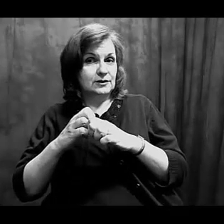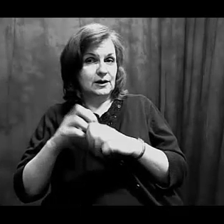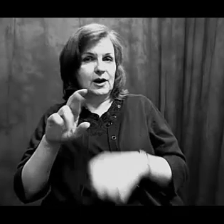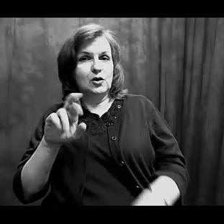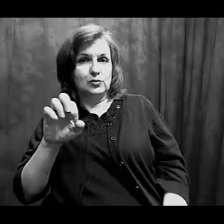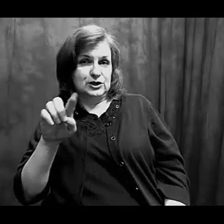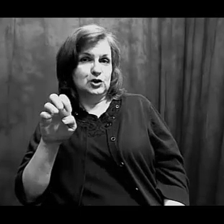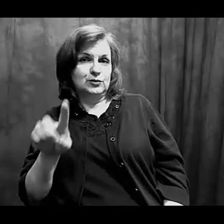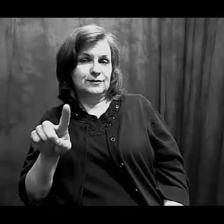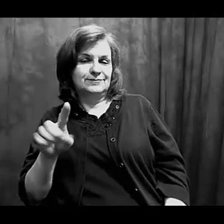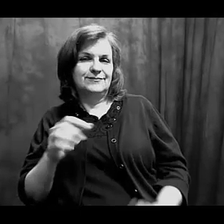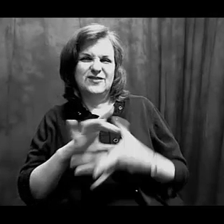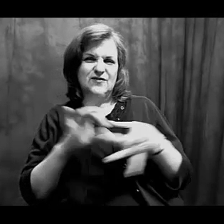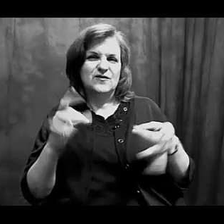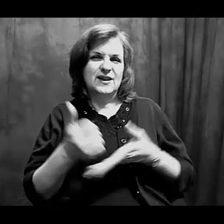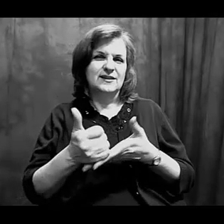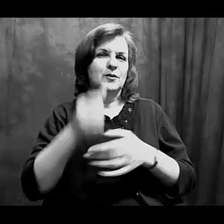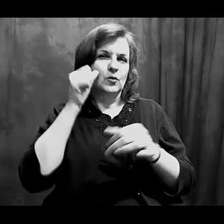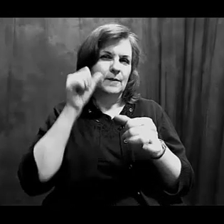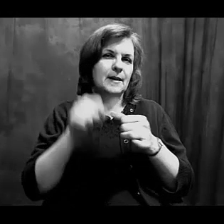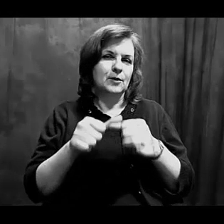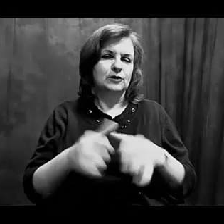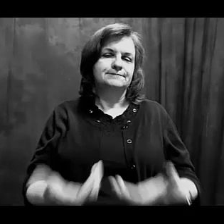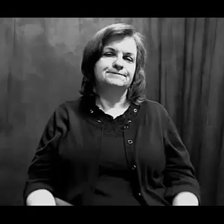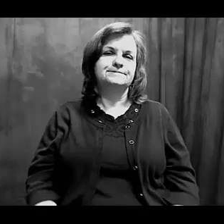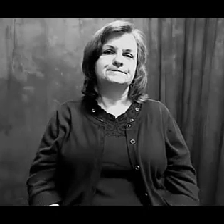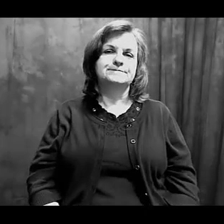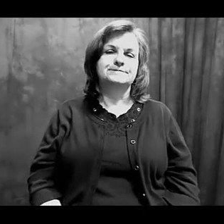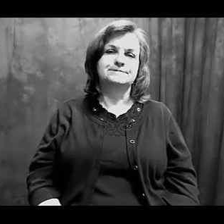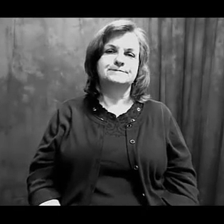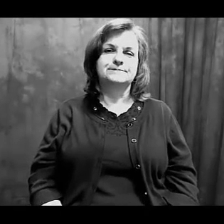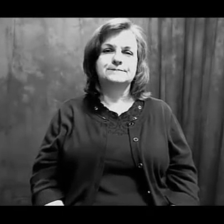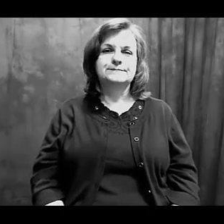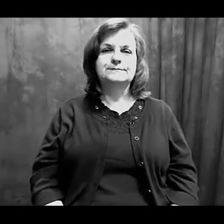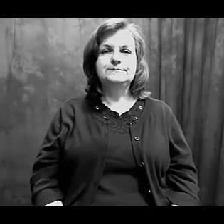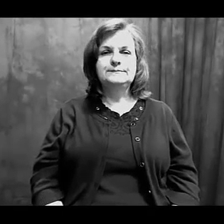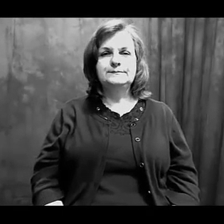reduced. Okay? Just to help you remember.